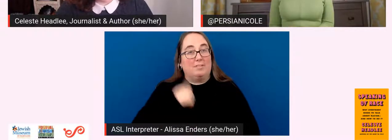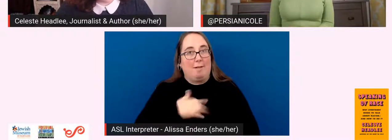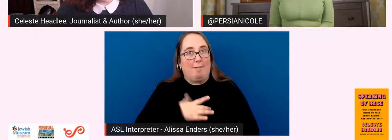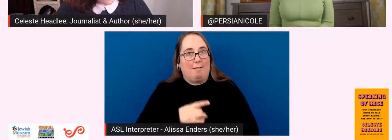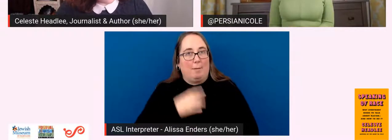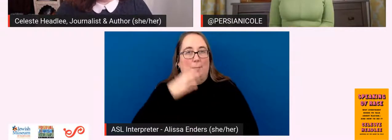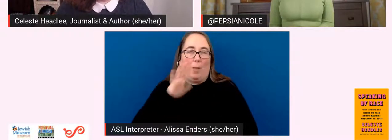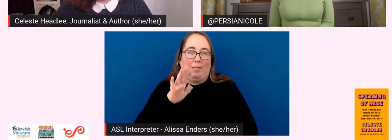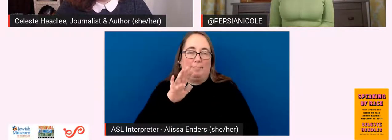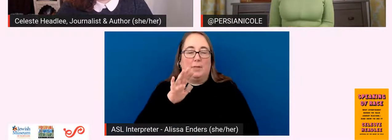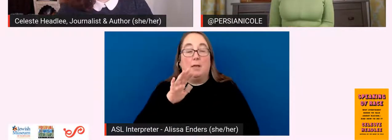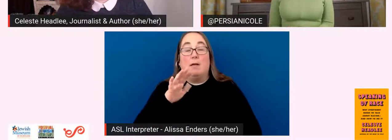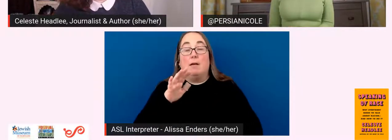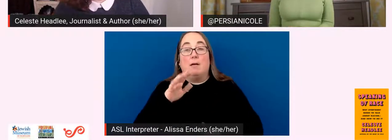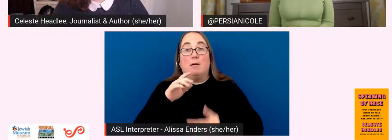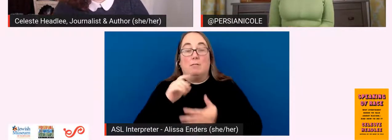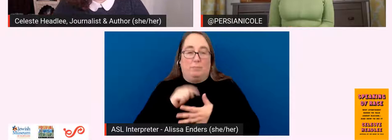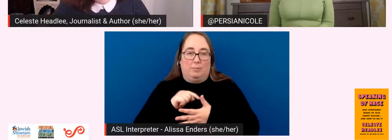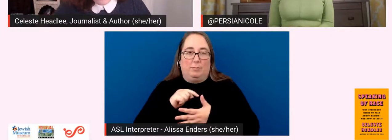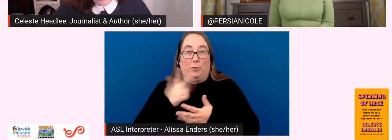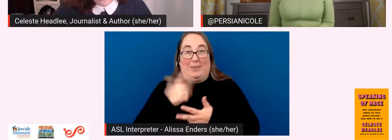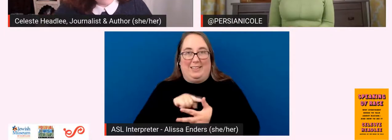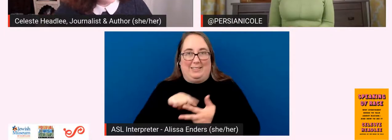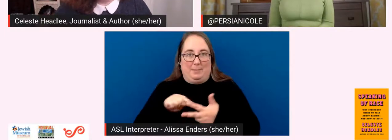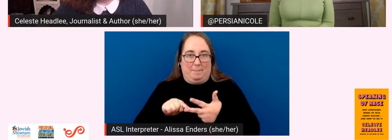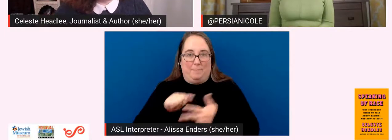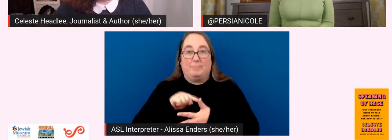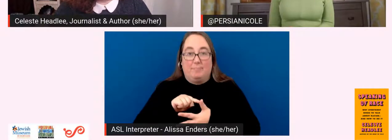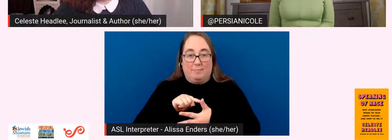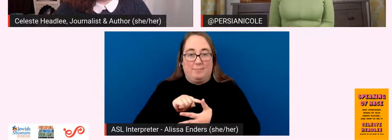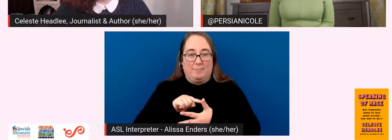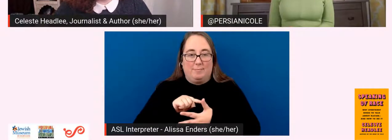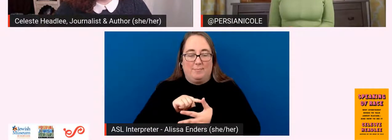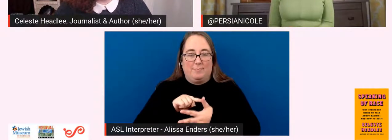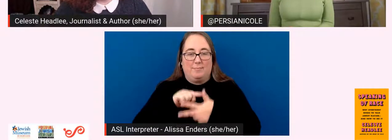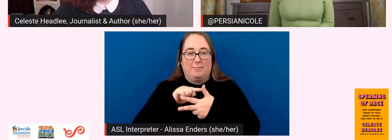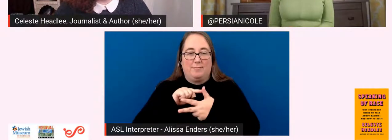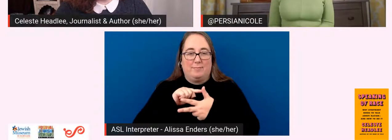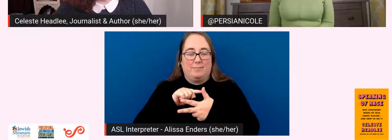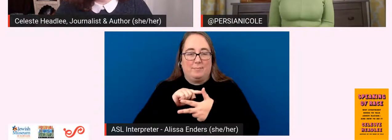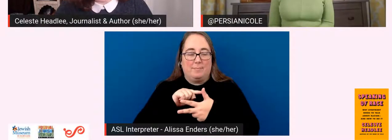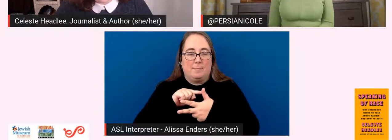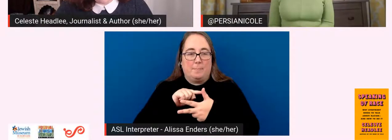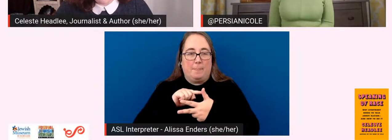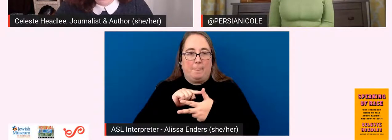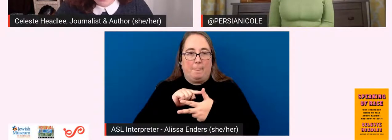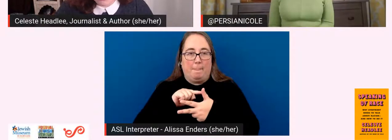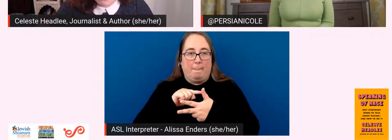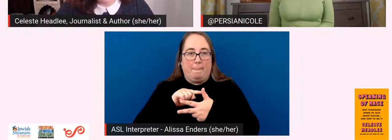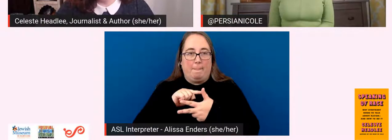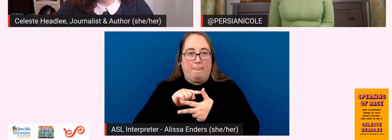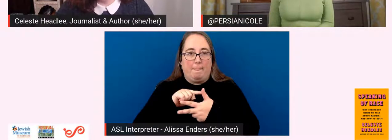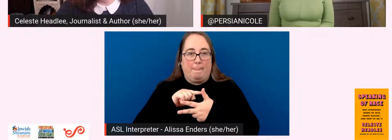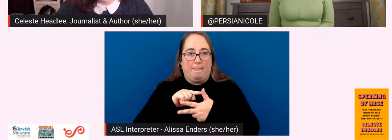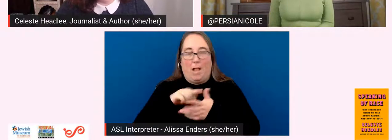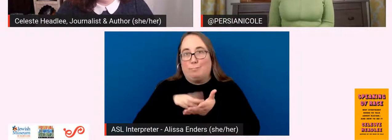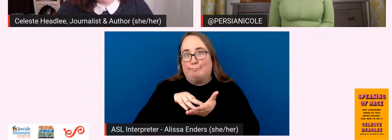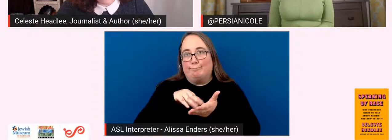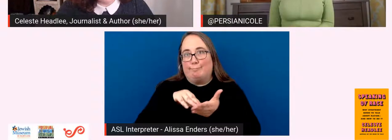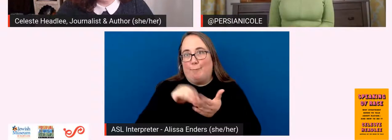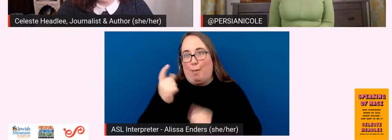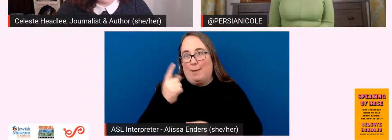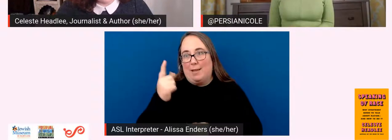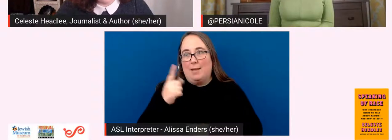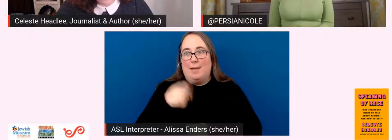couple things. Three things. I got to be a perpetual student, right?